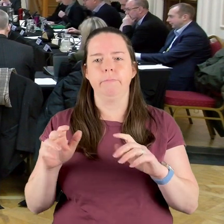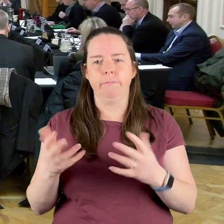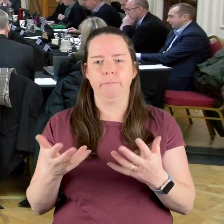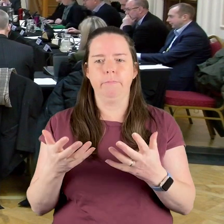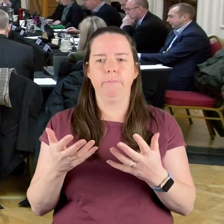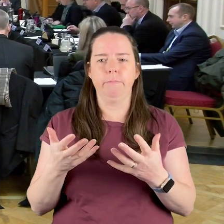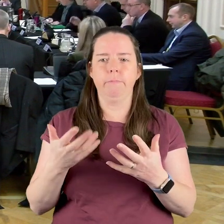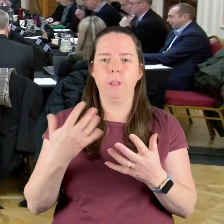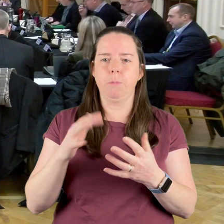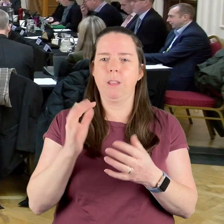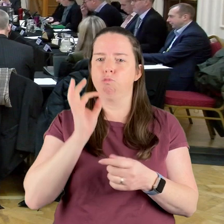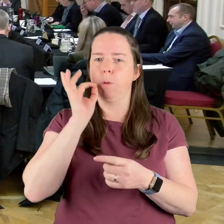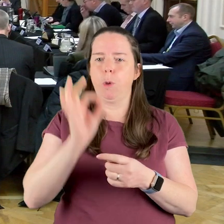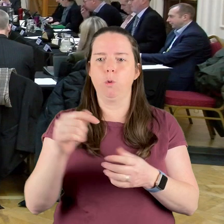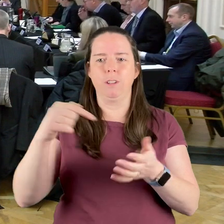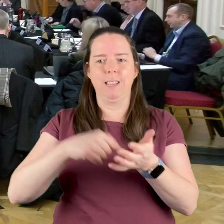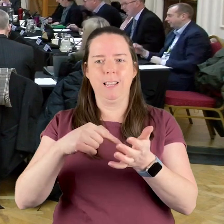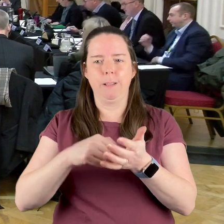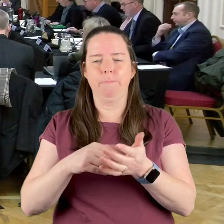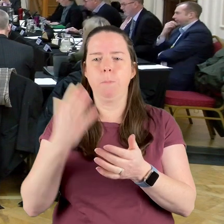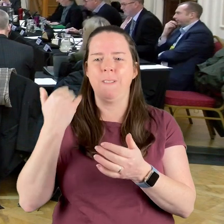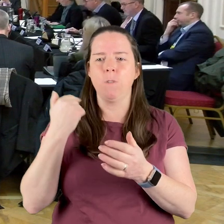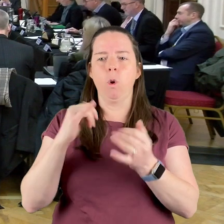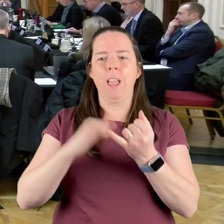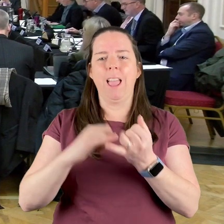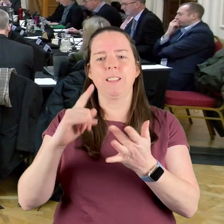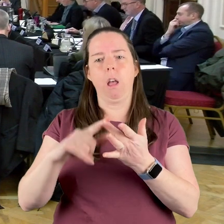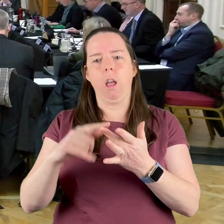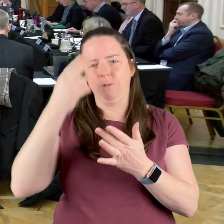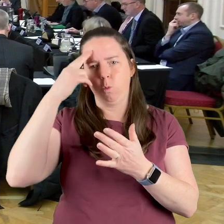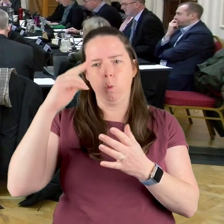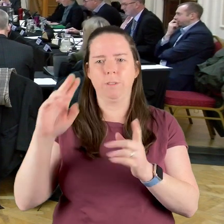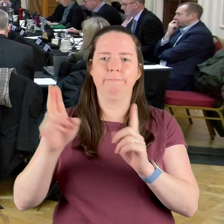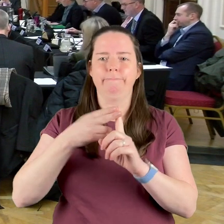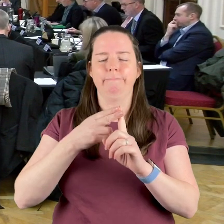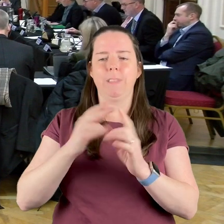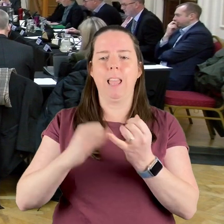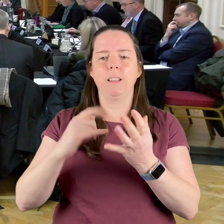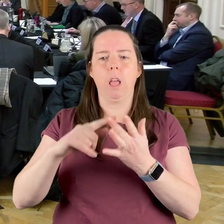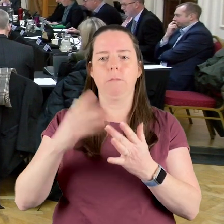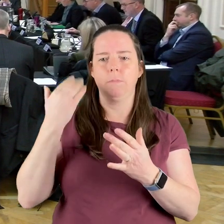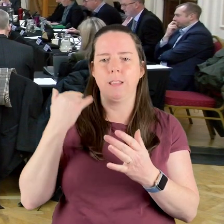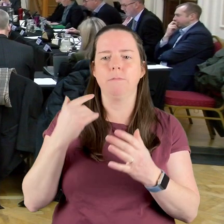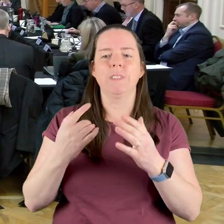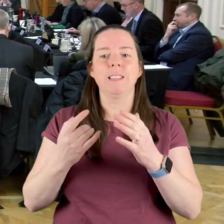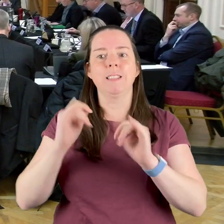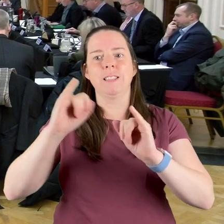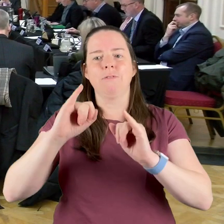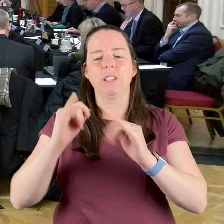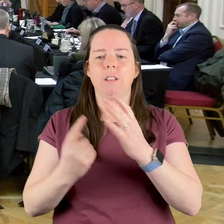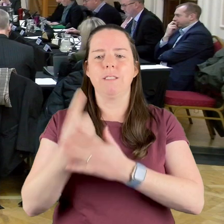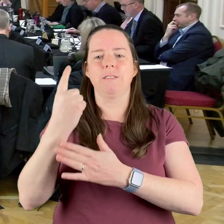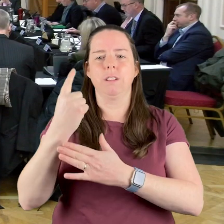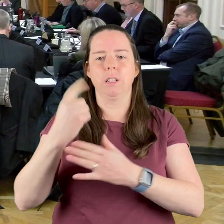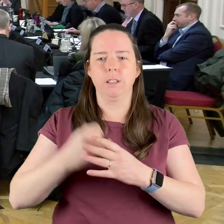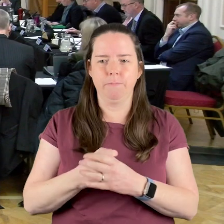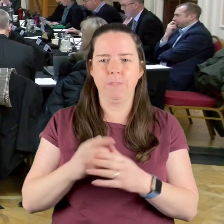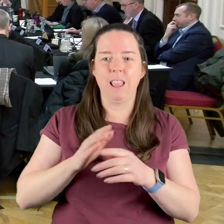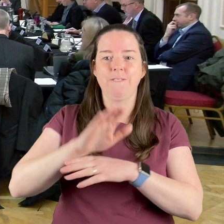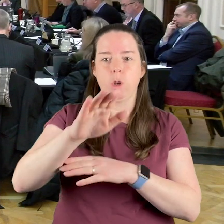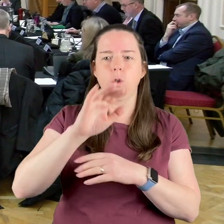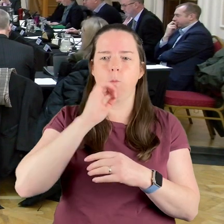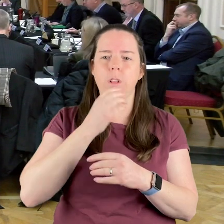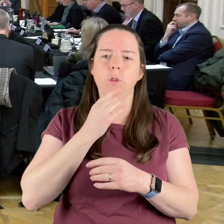safety incidents framework that is being proposed here is what we call SI in the past,